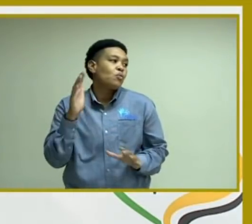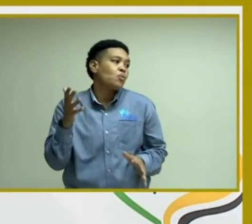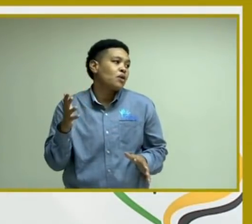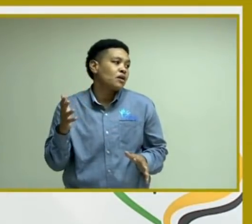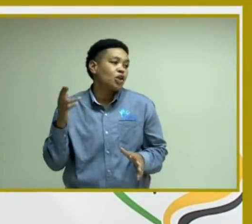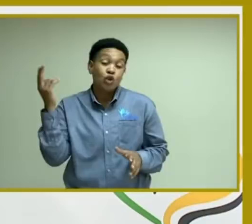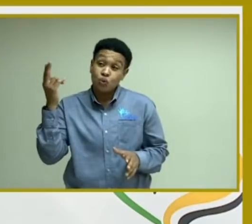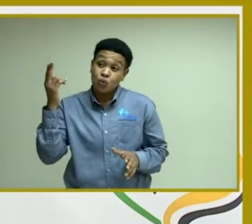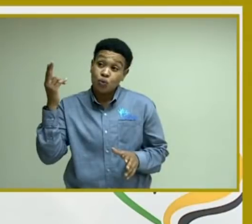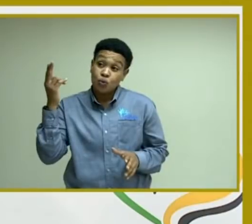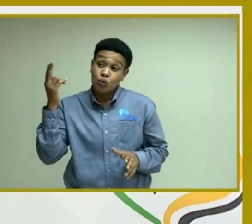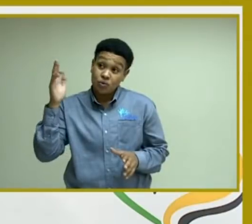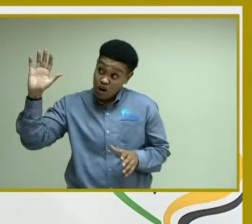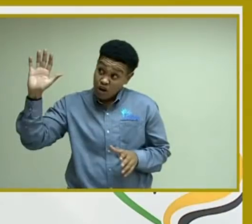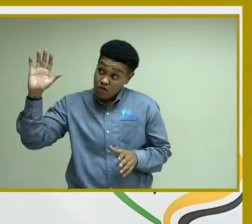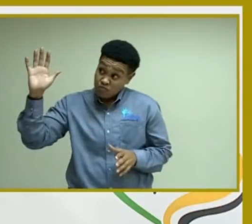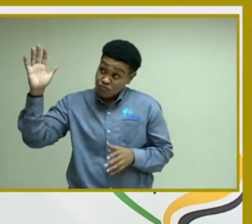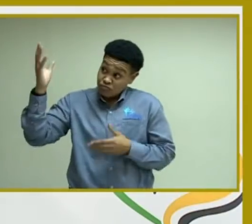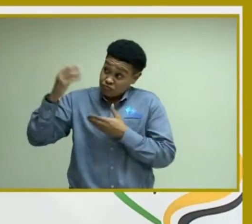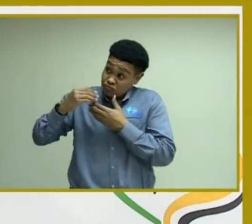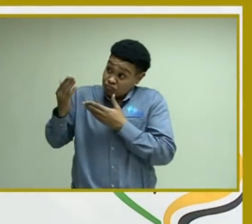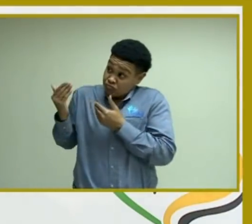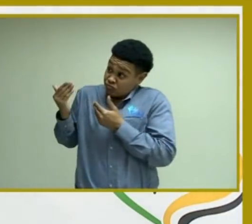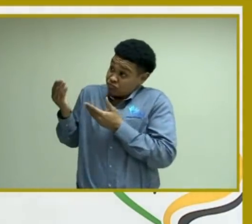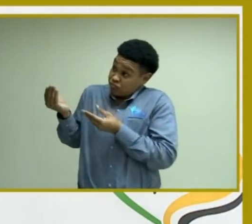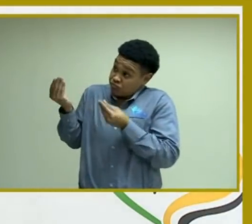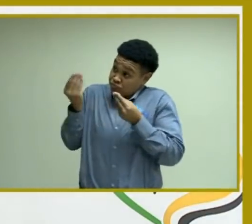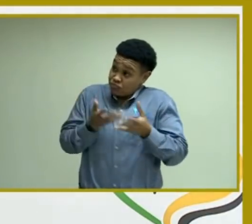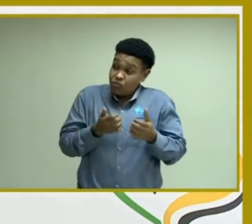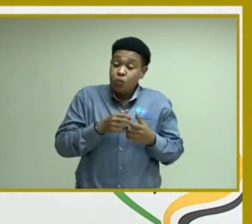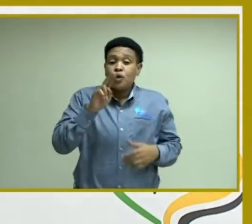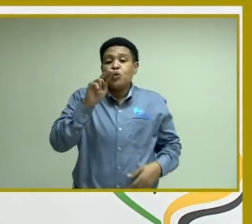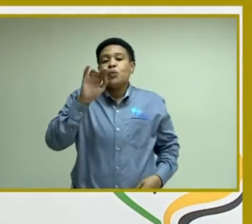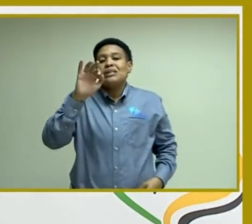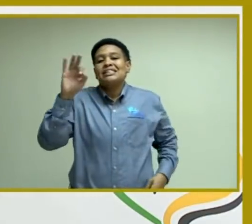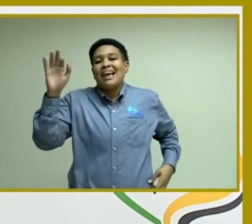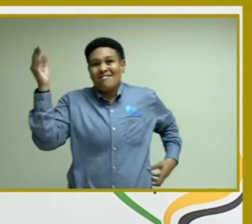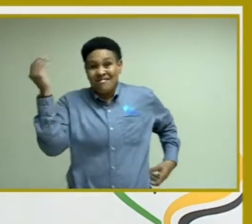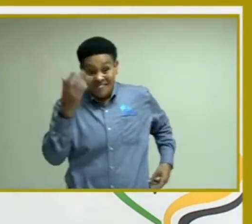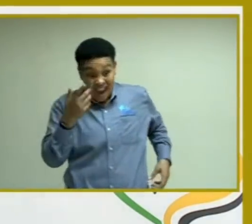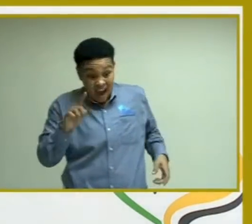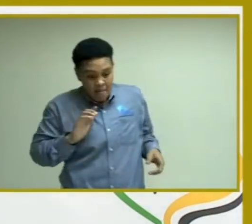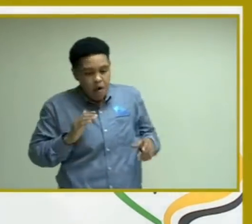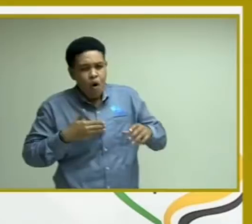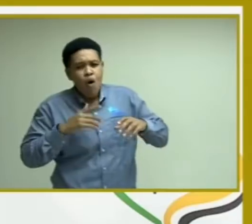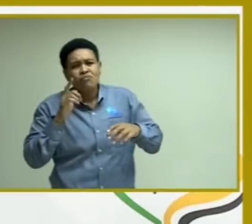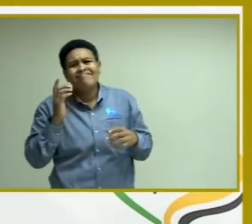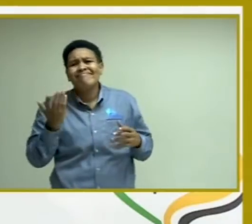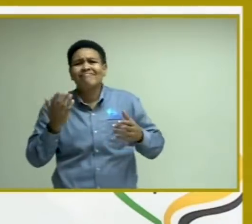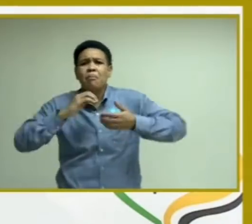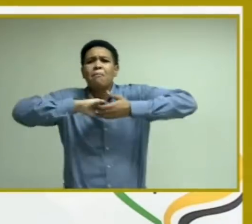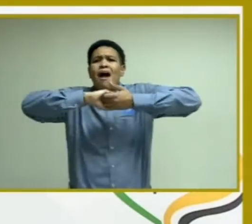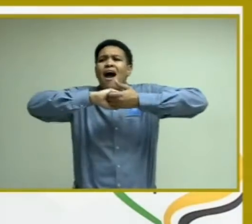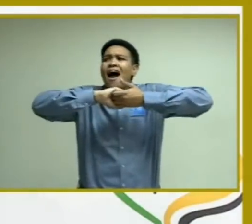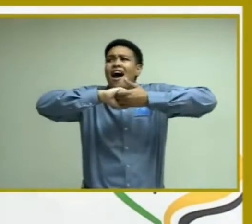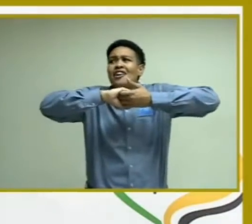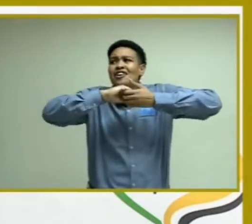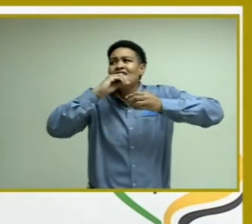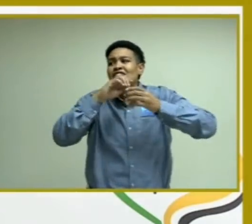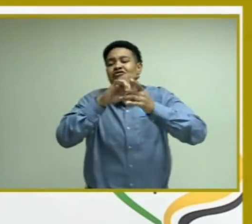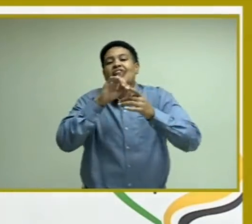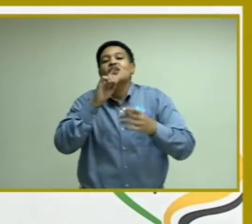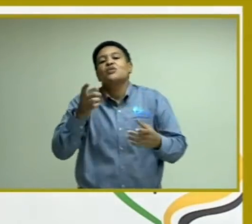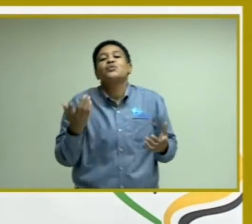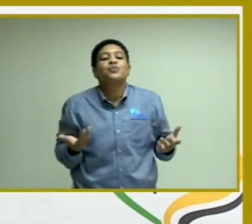be utilizing that engagement in collaboration with UNICEF, which has been our partner in the